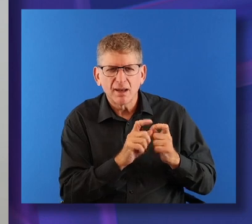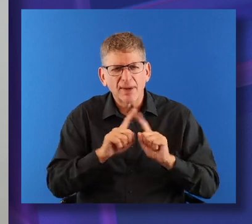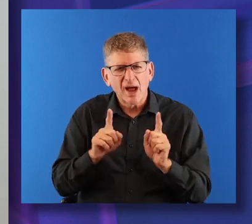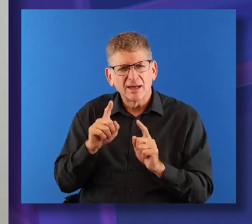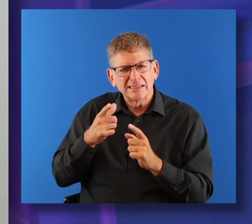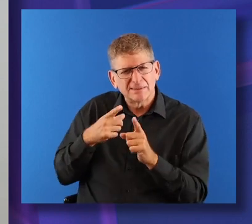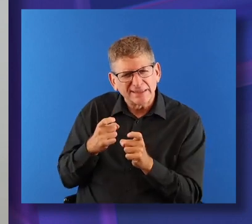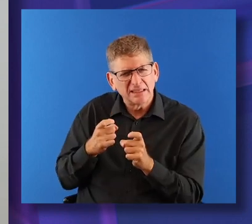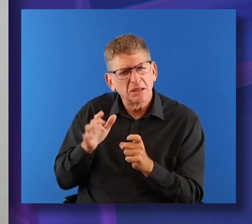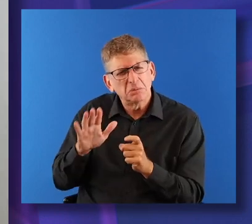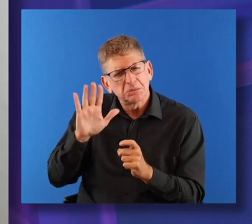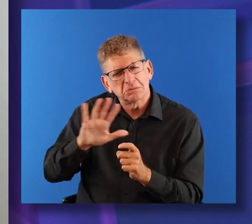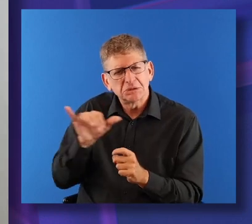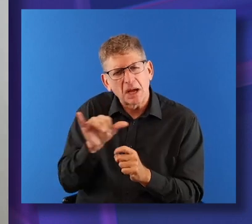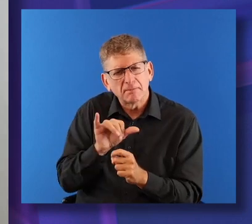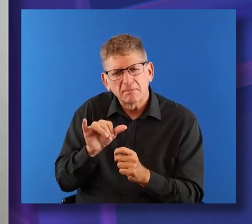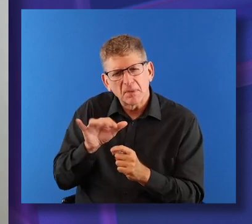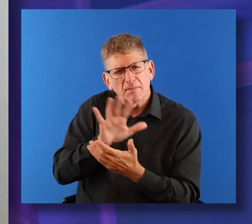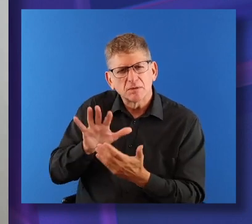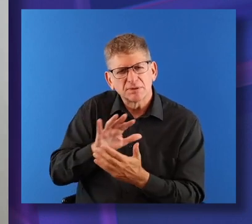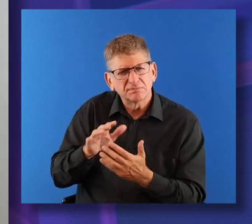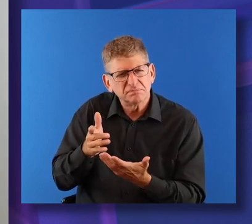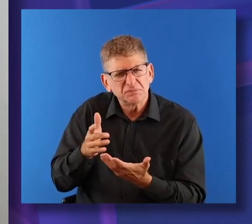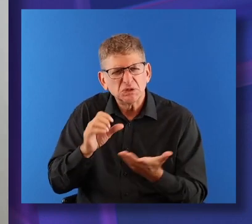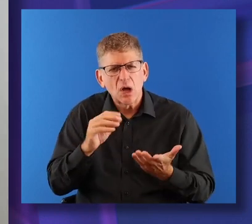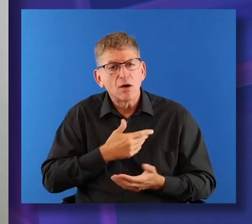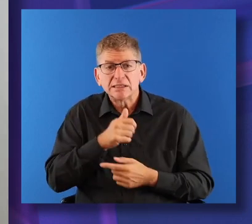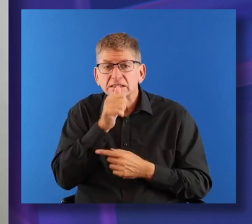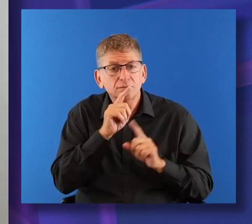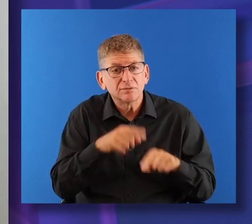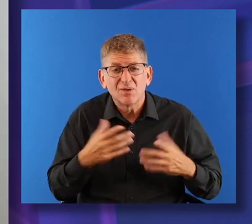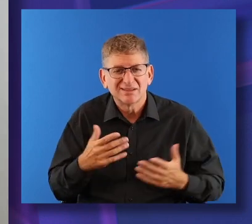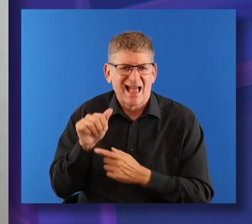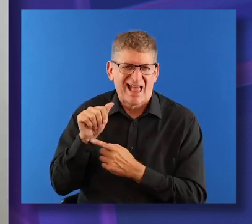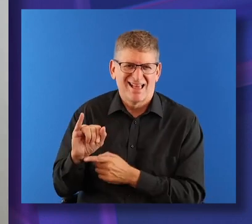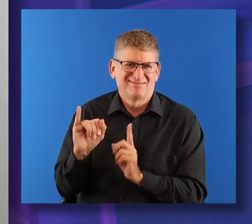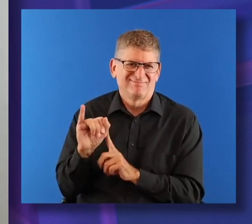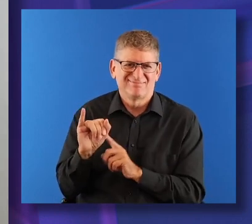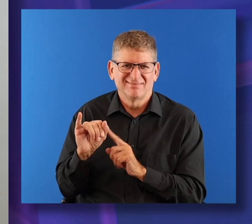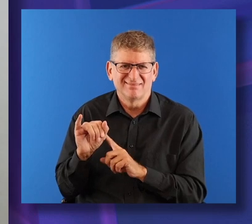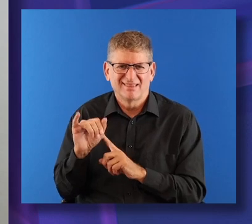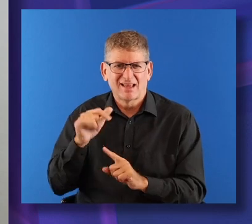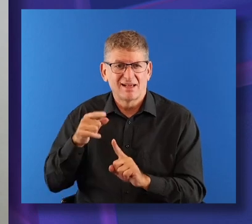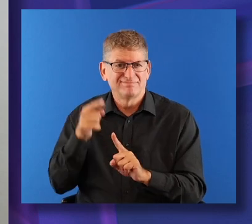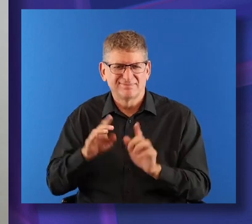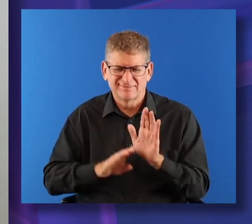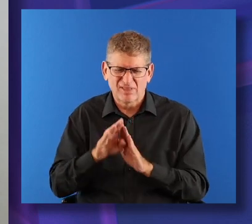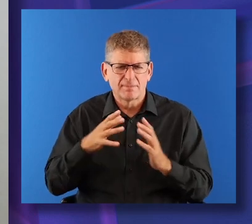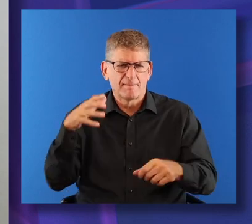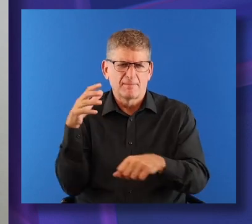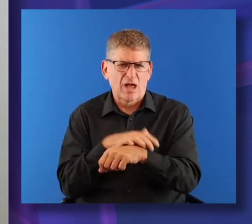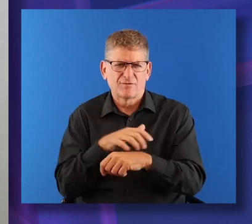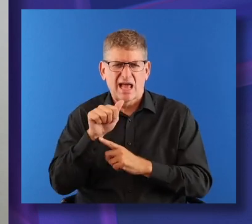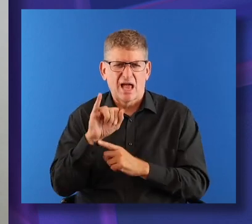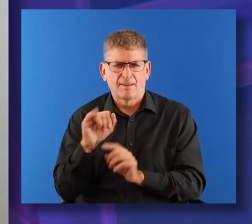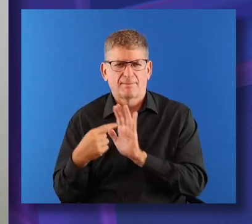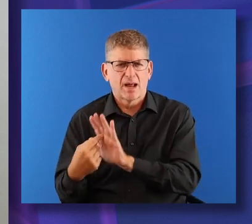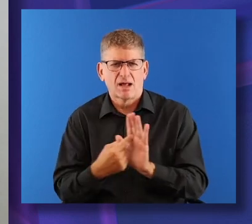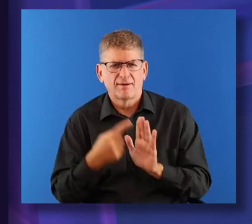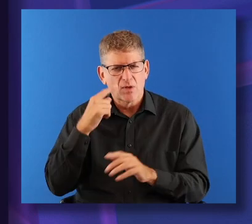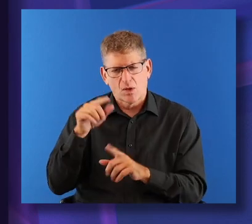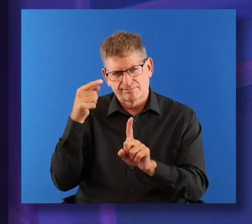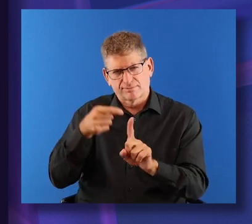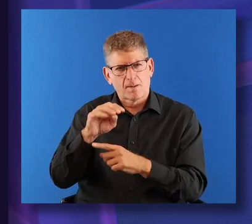sauce is AI. In particular, we have developed a powerful AI model for molecular simulation called a